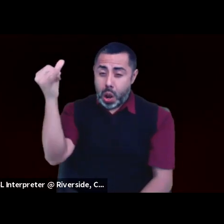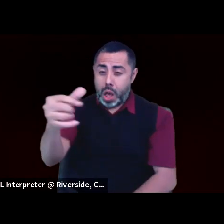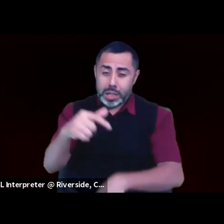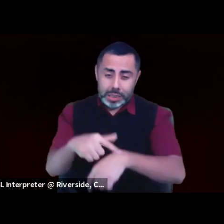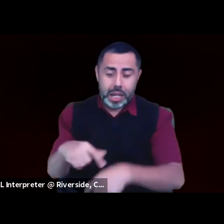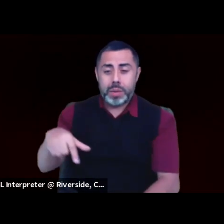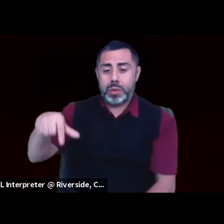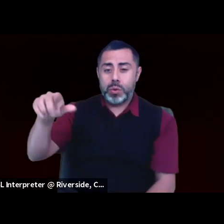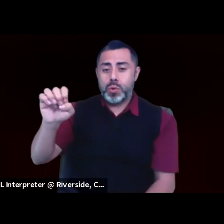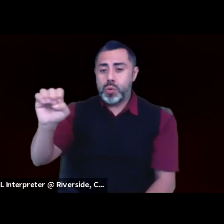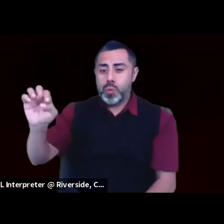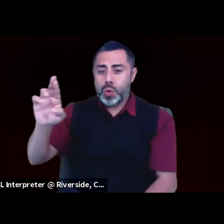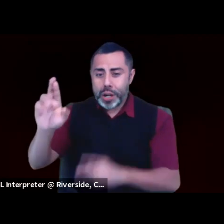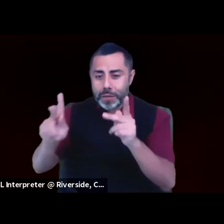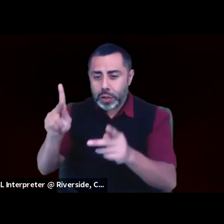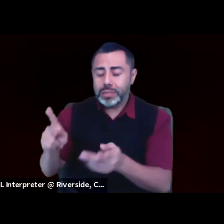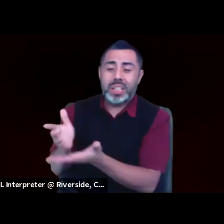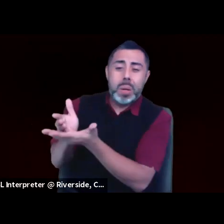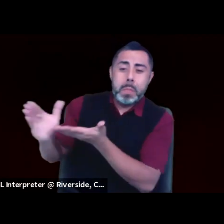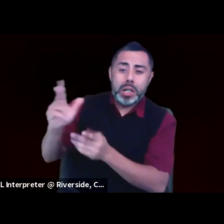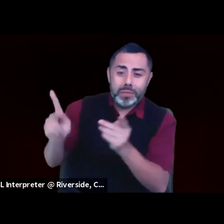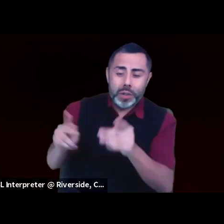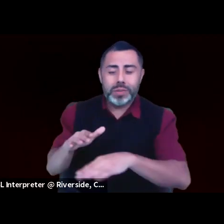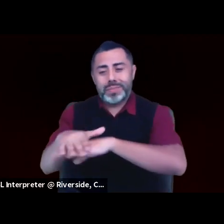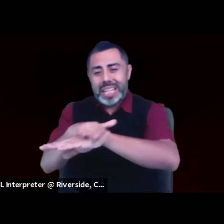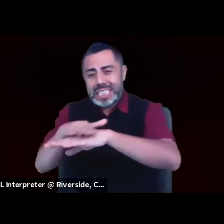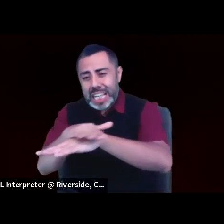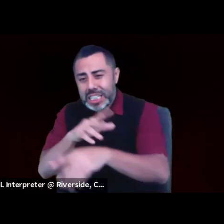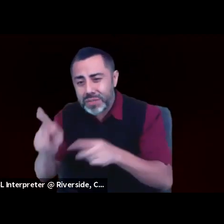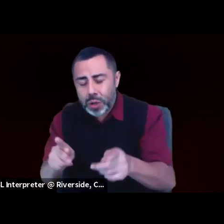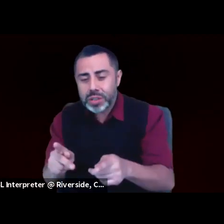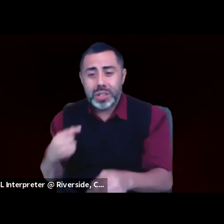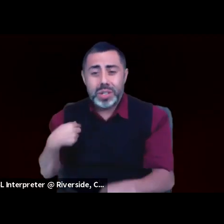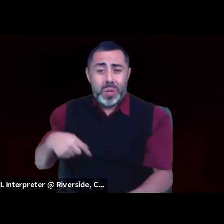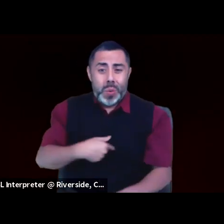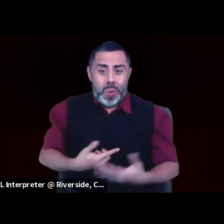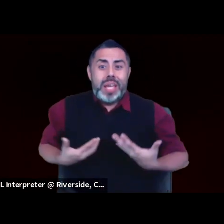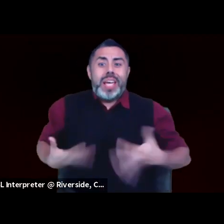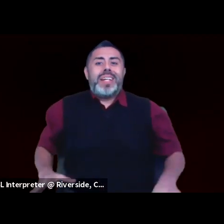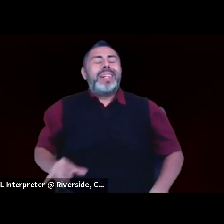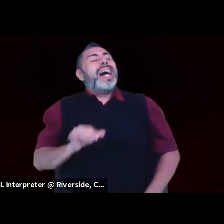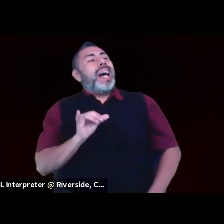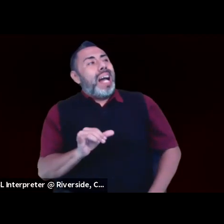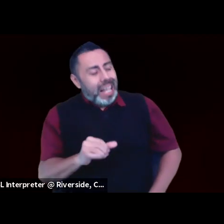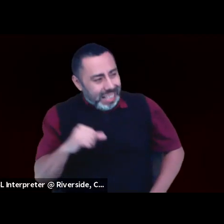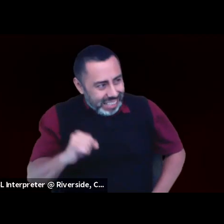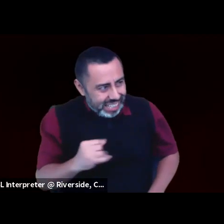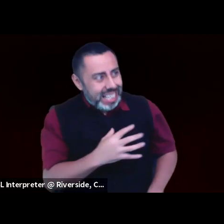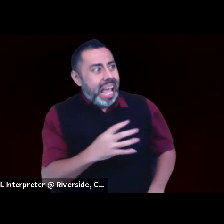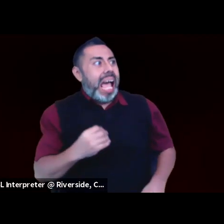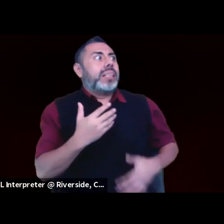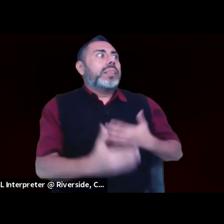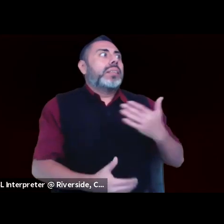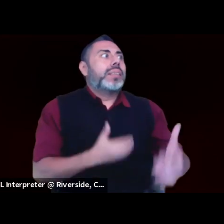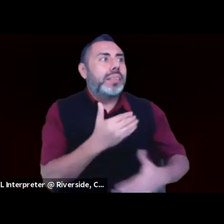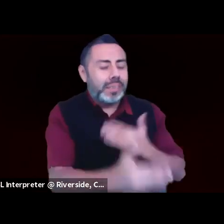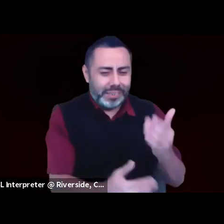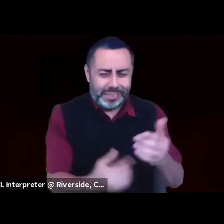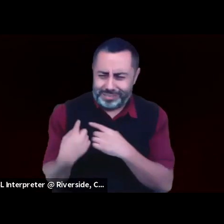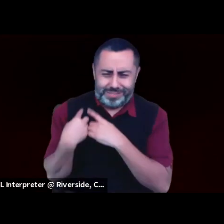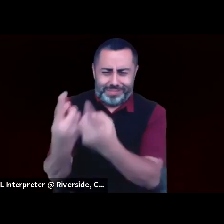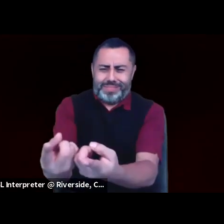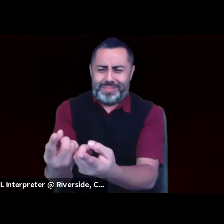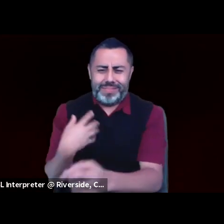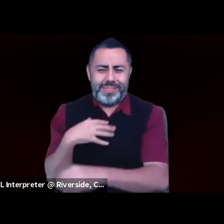folks, marginalized folks, Indigenous folks have been doing this yes and conversation. So I'm also interested in